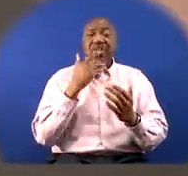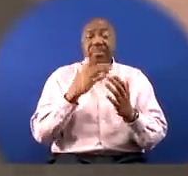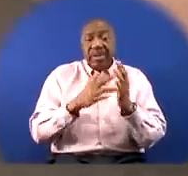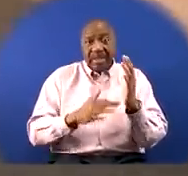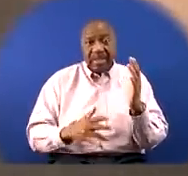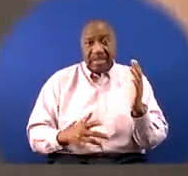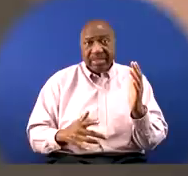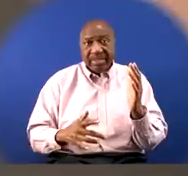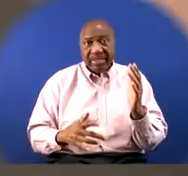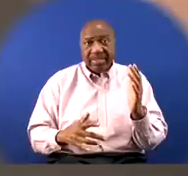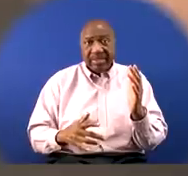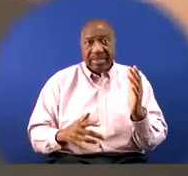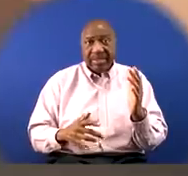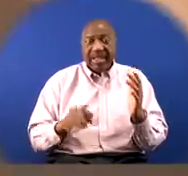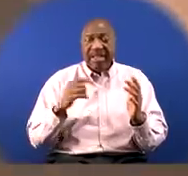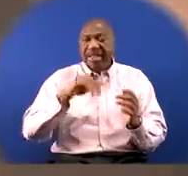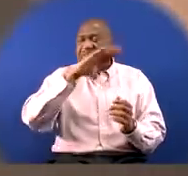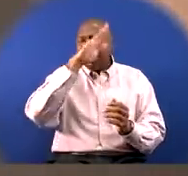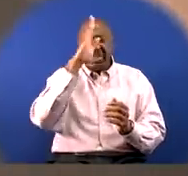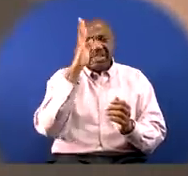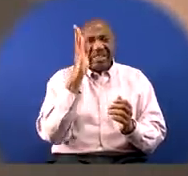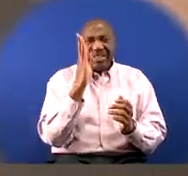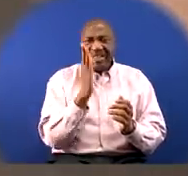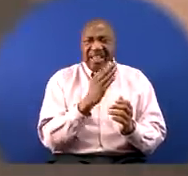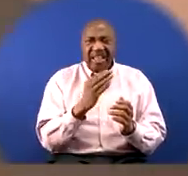blood. It will never,